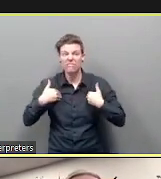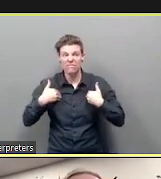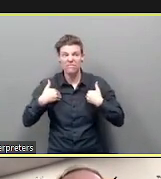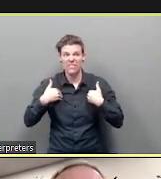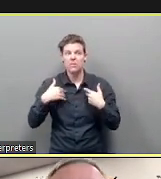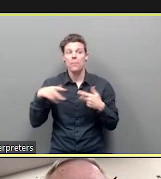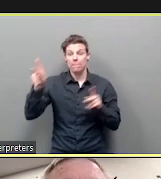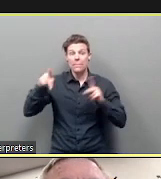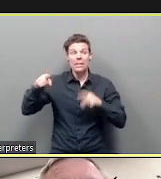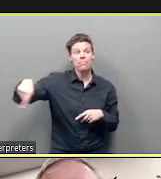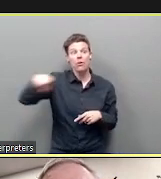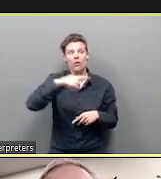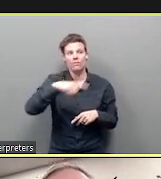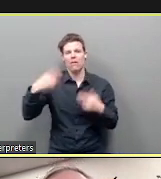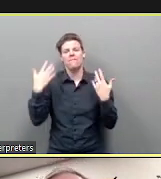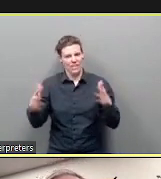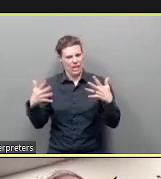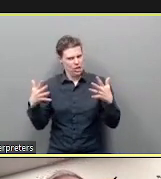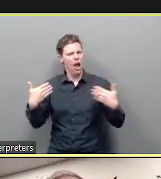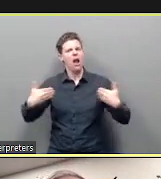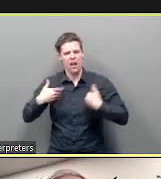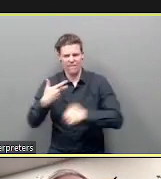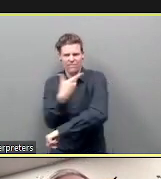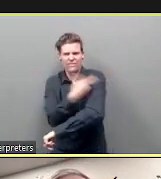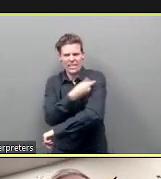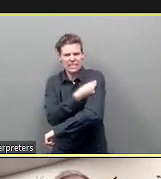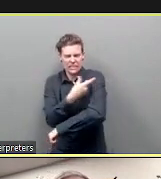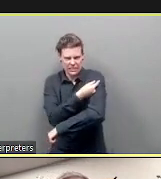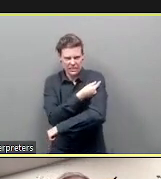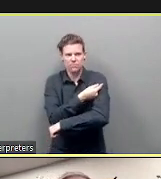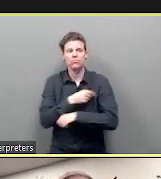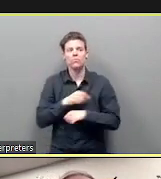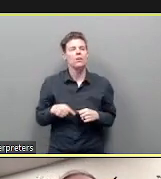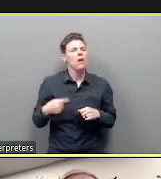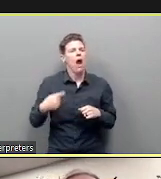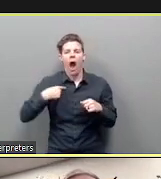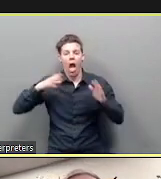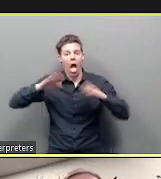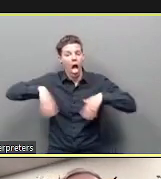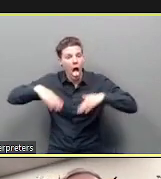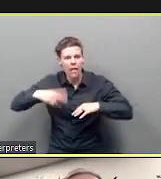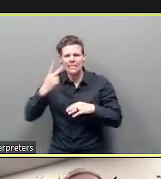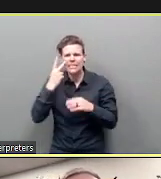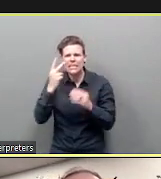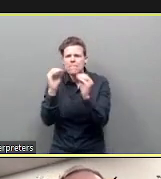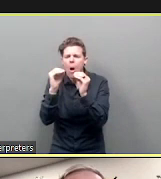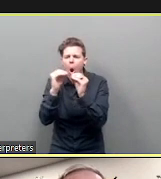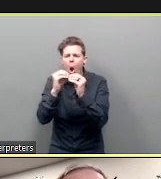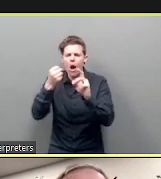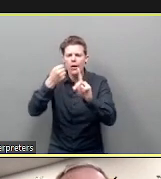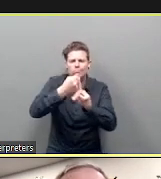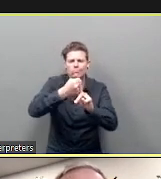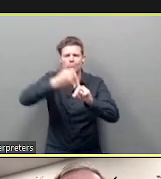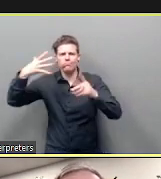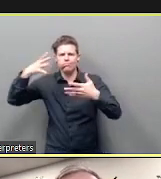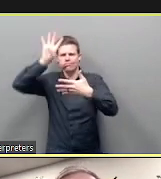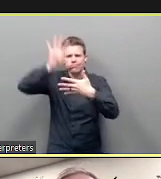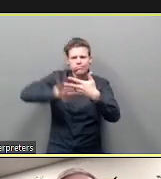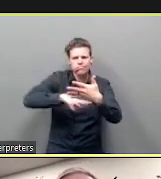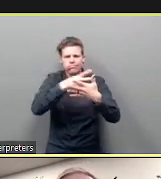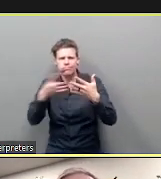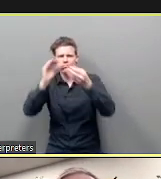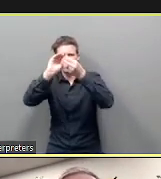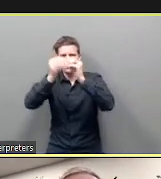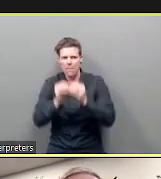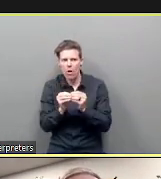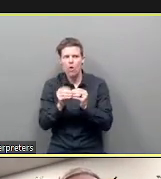vaccinated. I have not yet seen the stratified data about boosted or not. We'll have better data on that